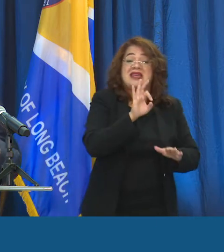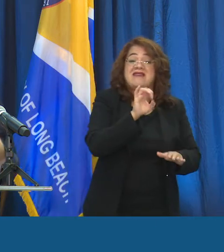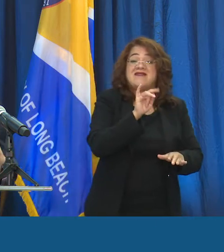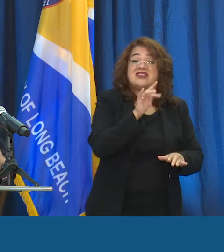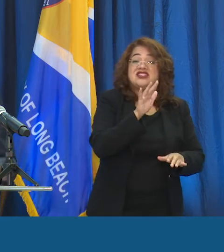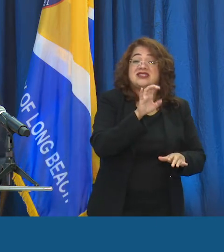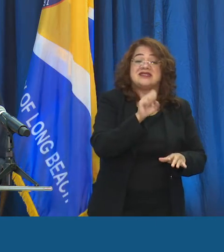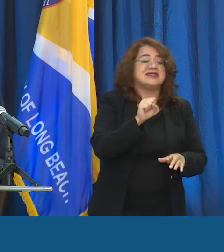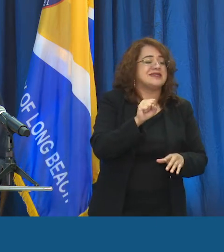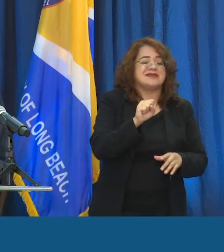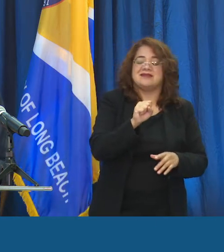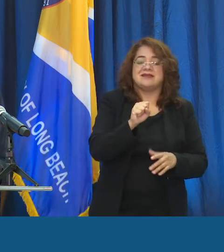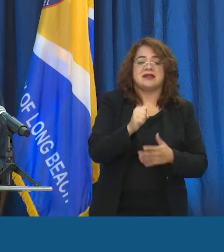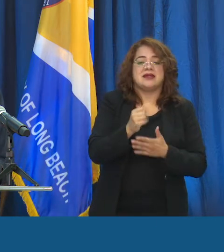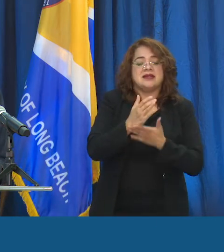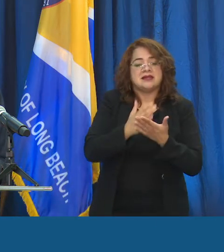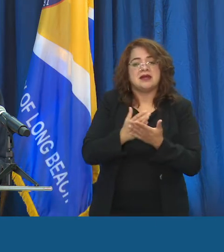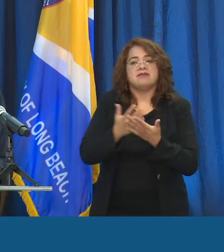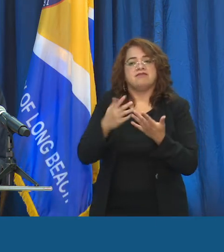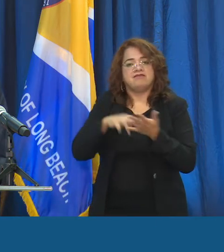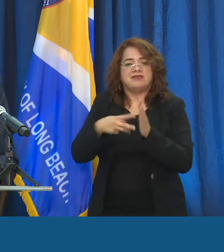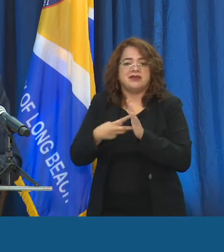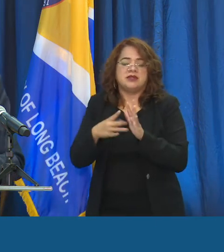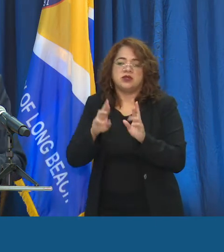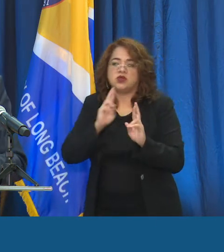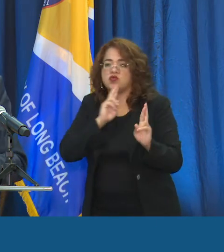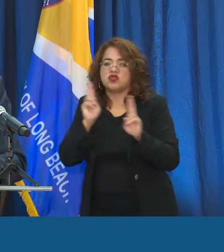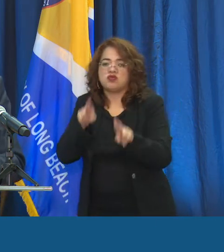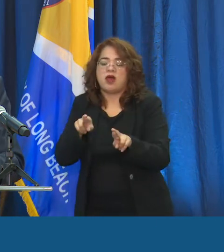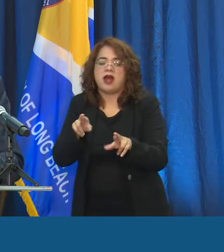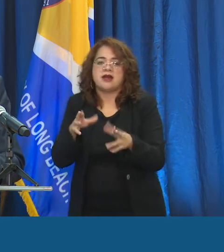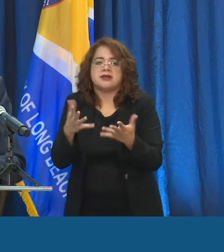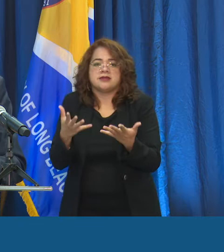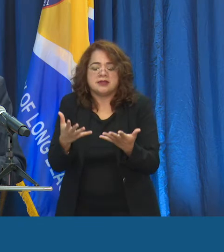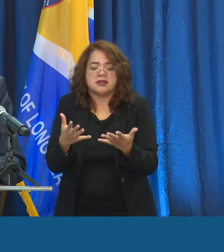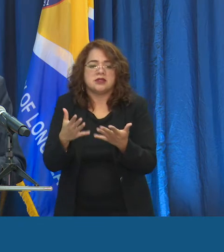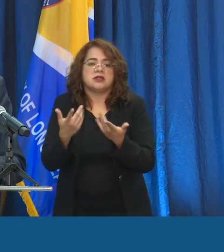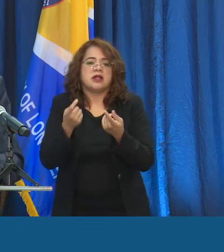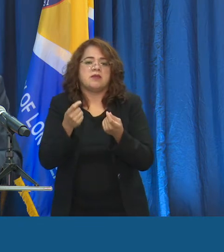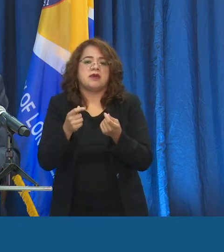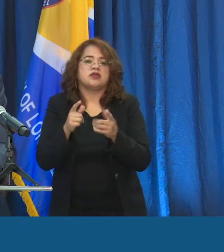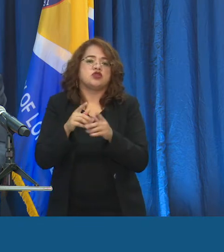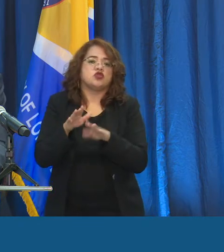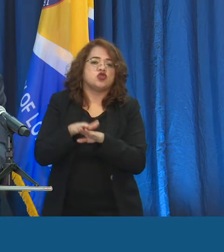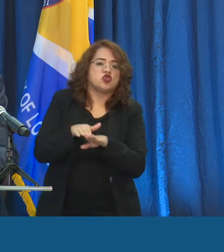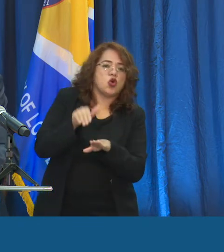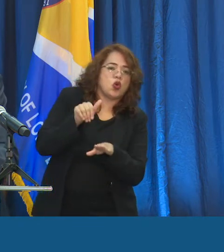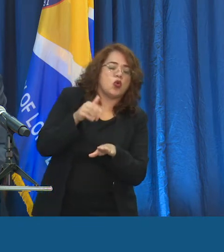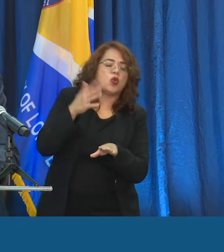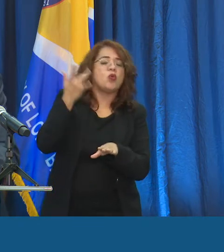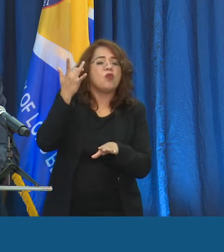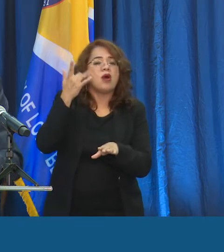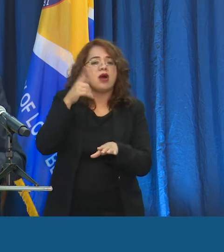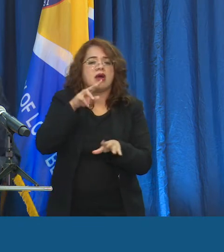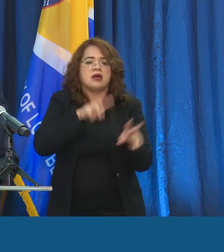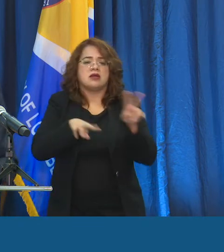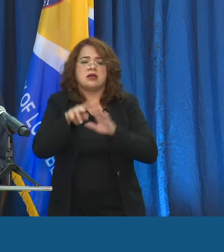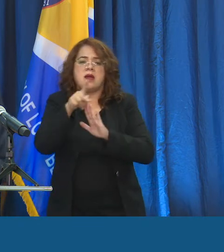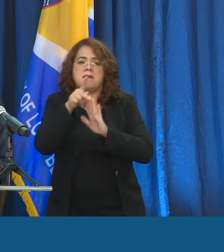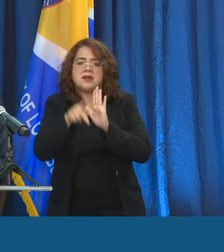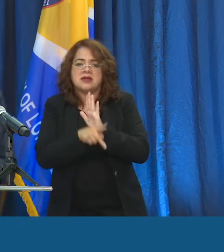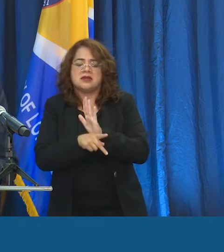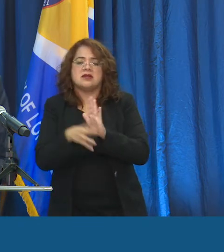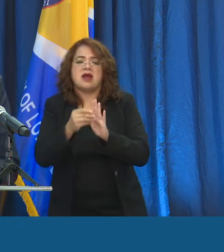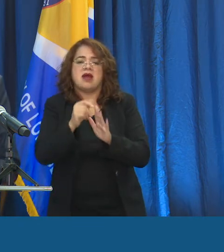us responding slower to kind of new requests to look at cannabis policy or additional or